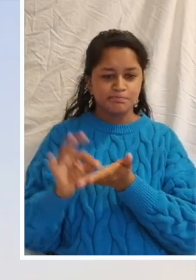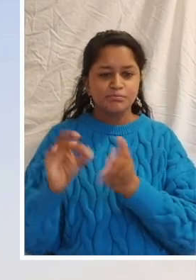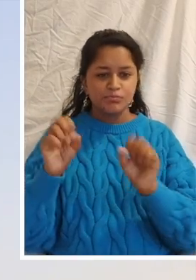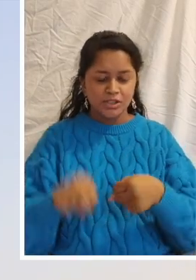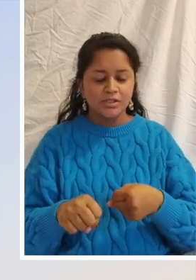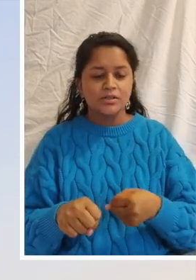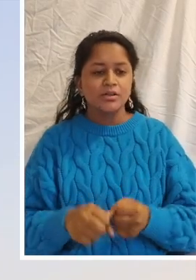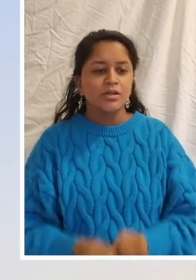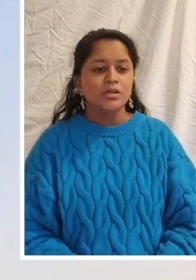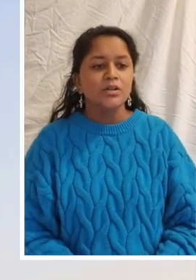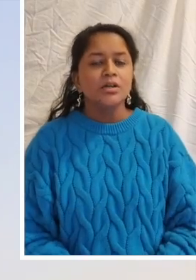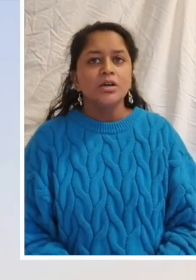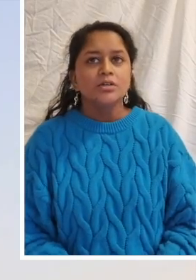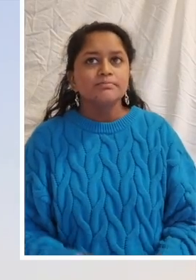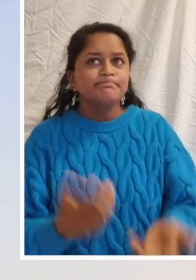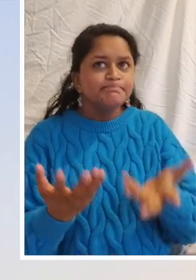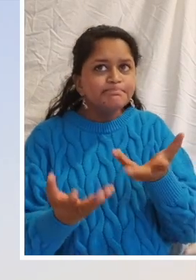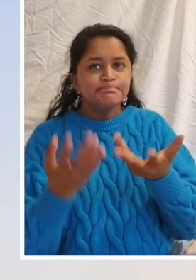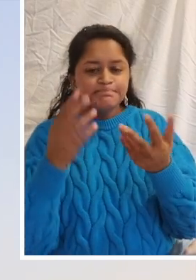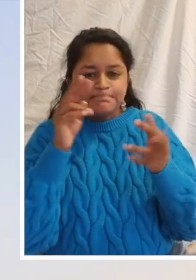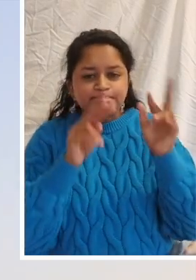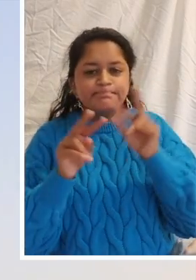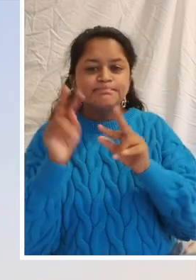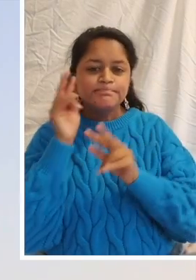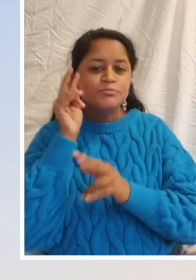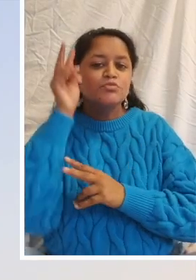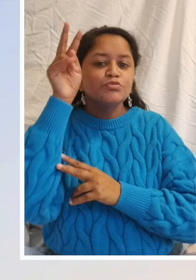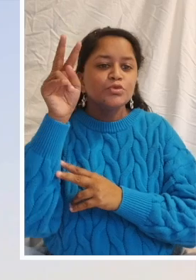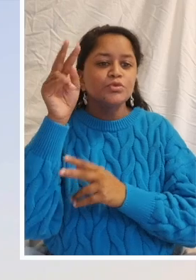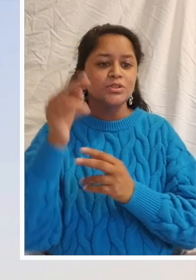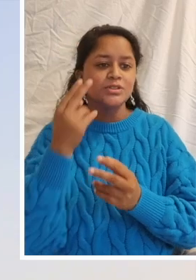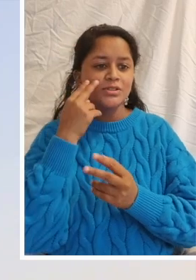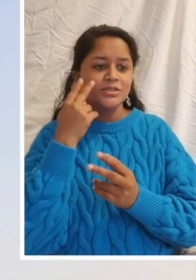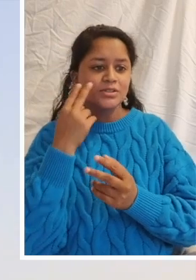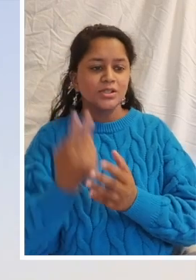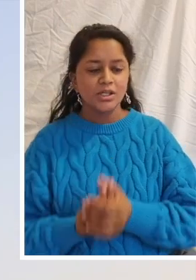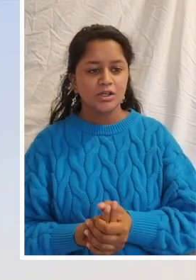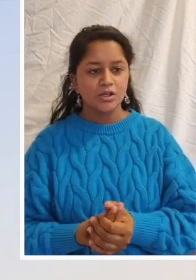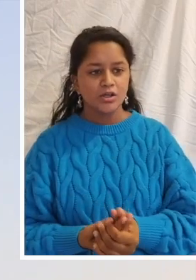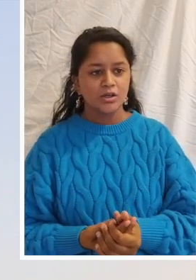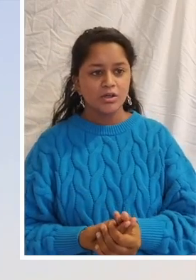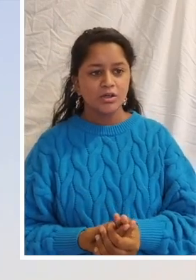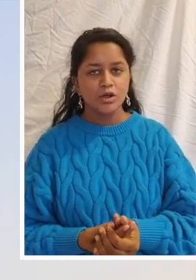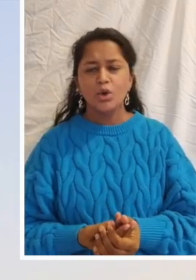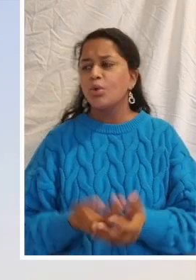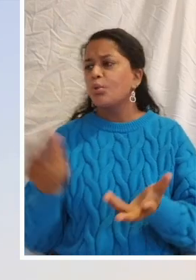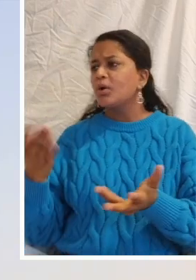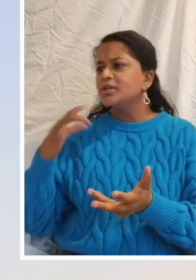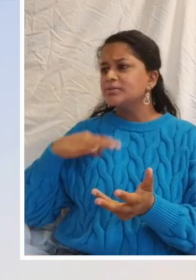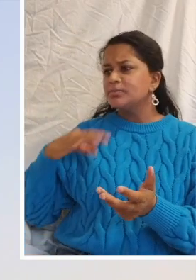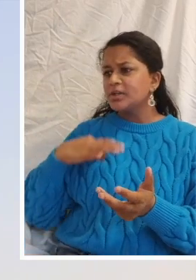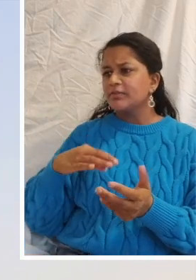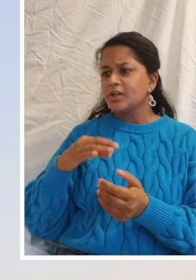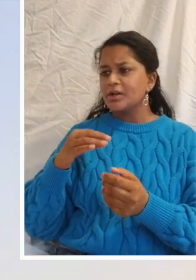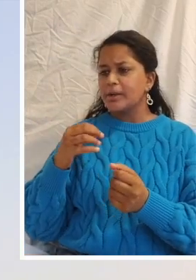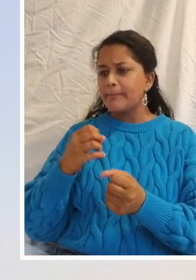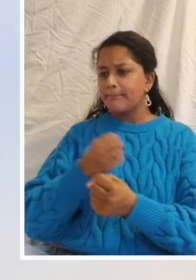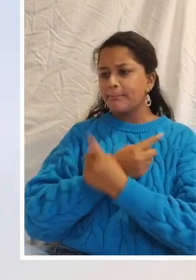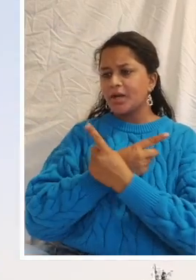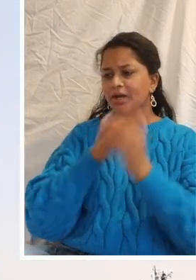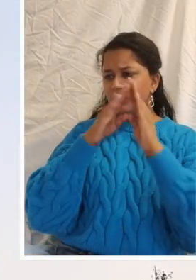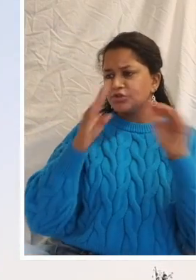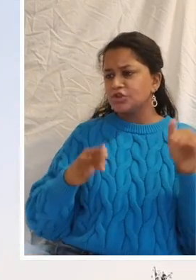acoustic monitoring to figure out which species are present within the bat caves in the Brac. So that's something we're looking forward to doing in the